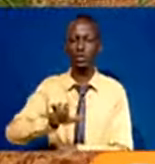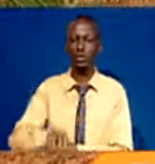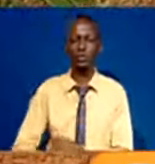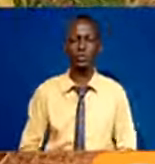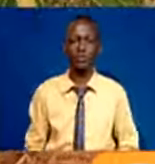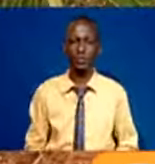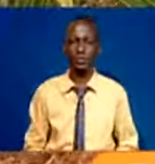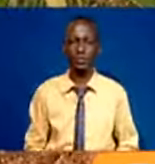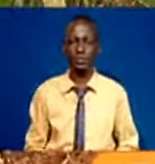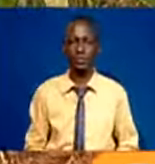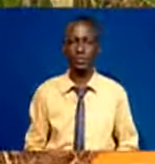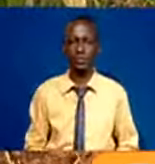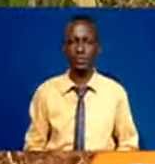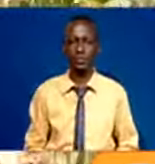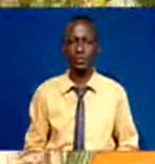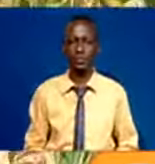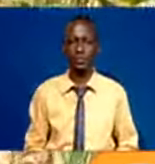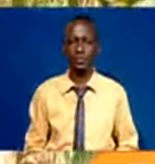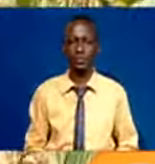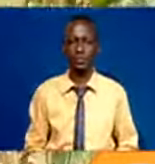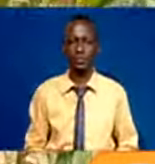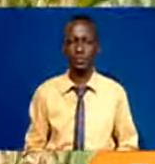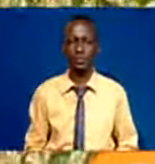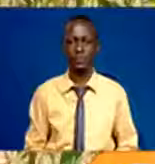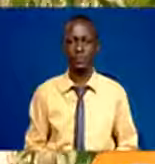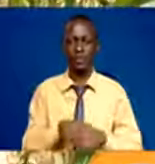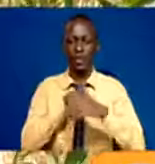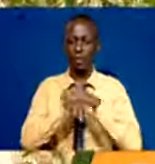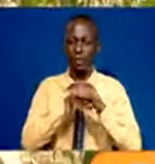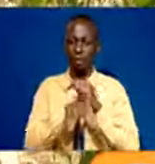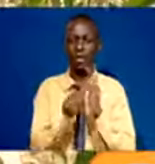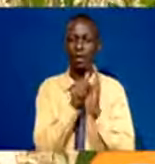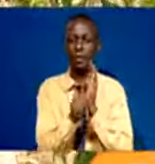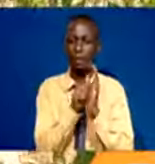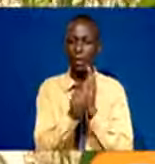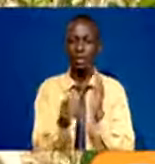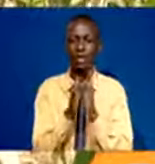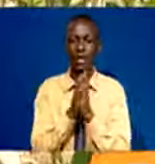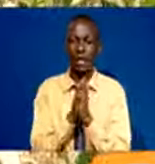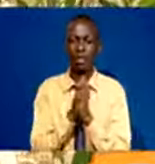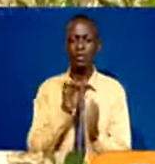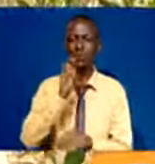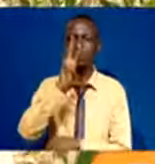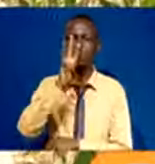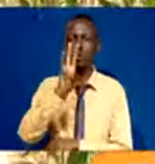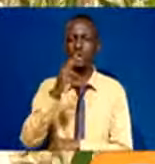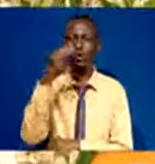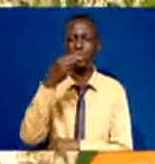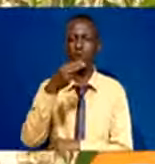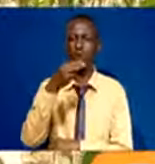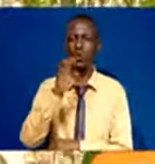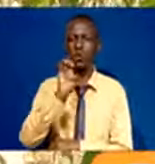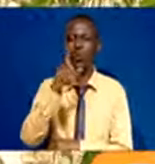in Masi, Machakos County. Mimi ulima mahindi na mbahasi. Na wakati